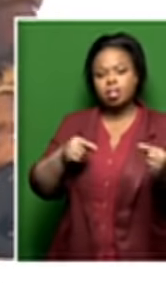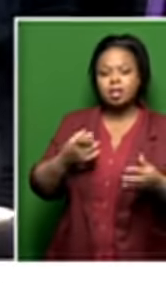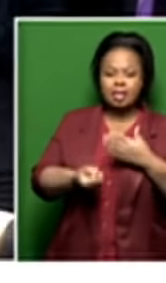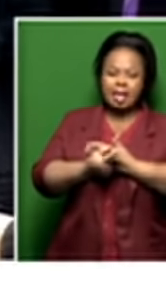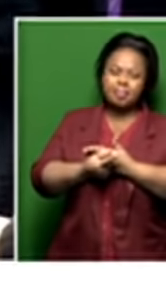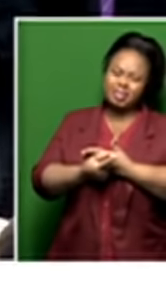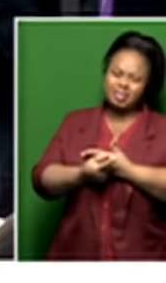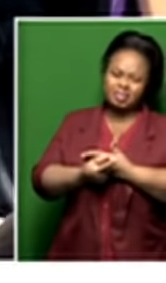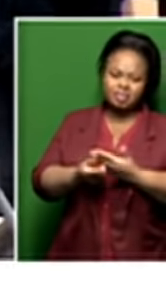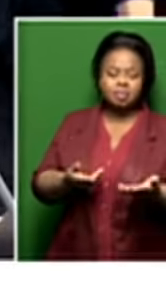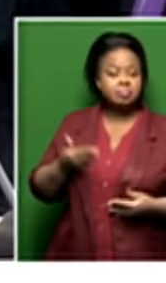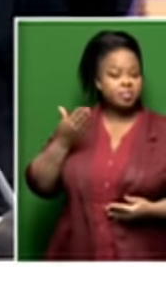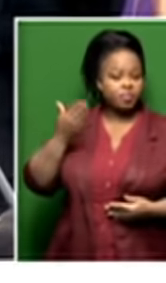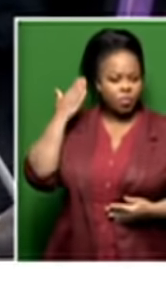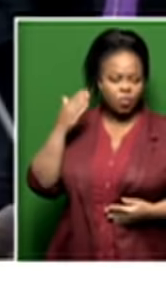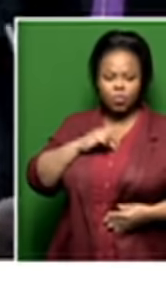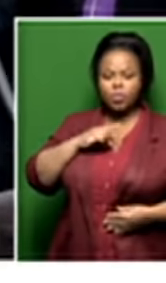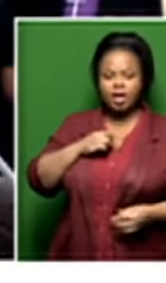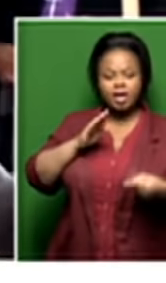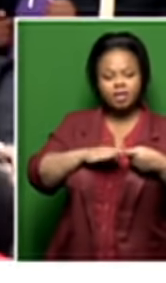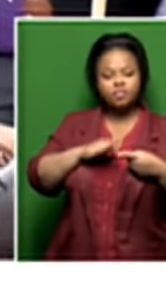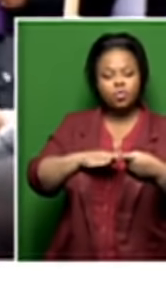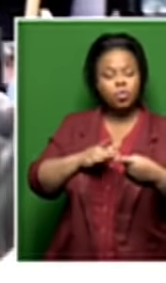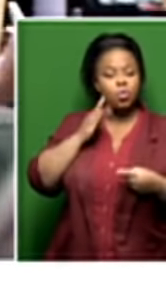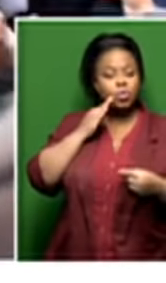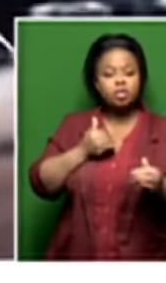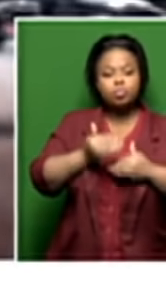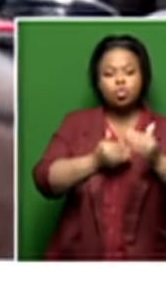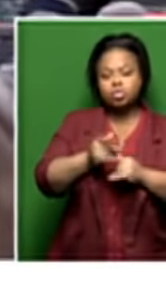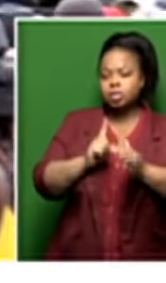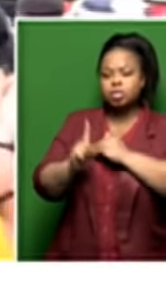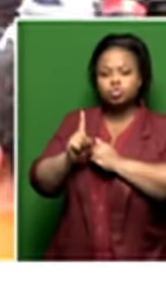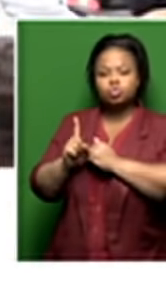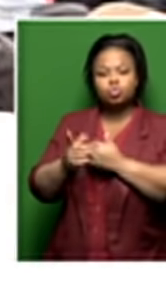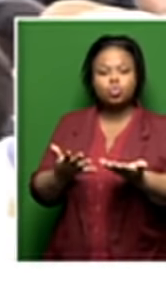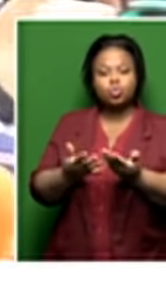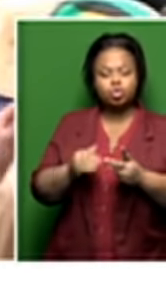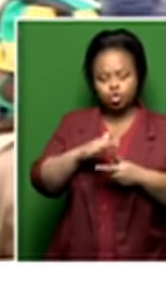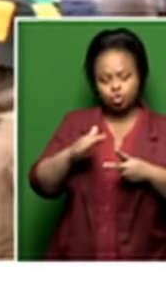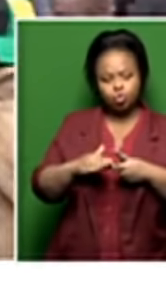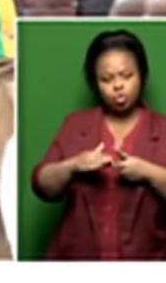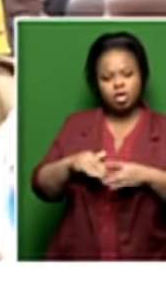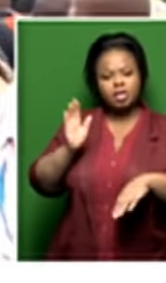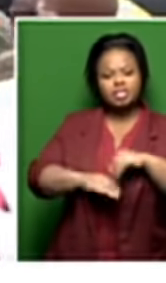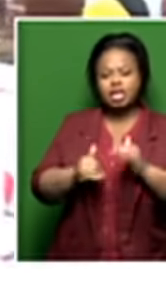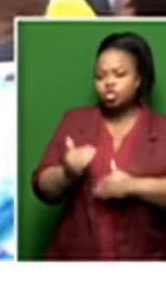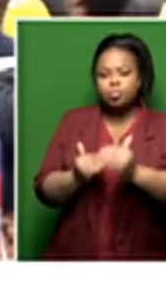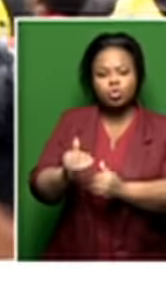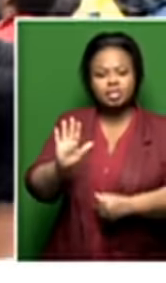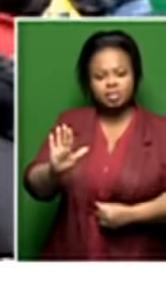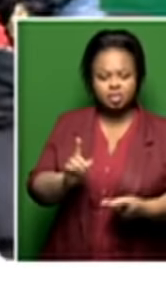on multiple fronts. The pushback through the litigation process, two litigation underway. The High Court in